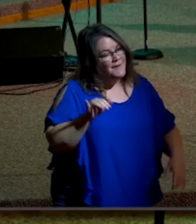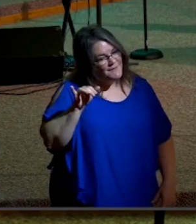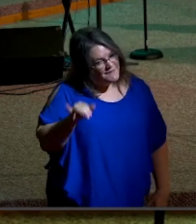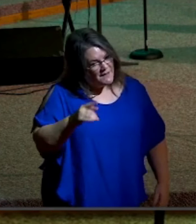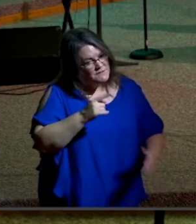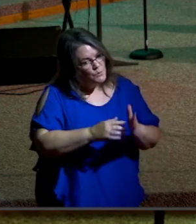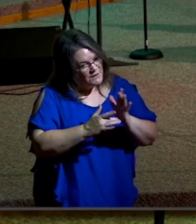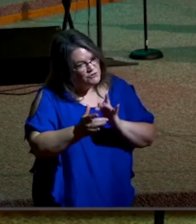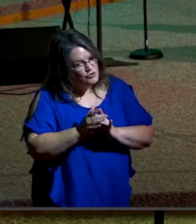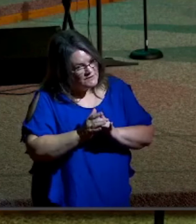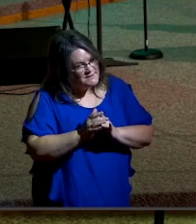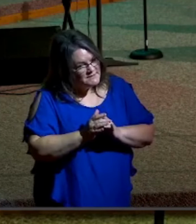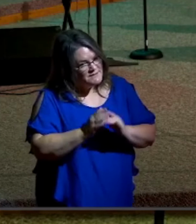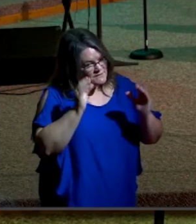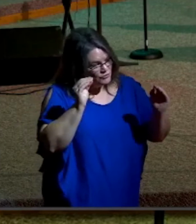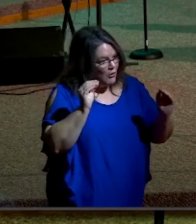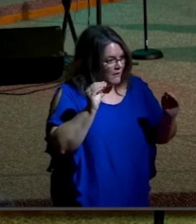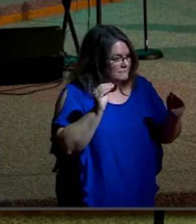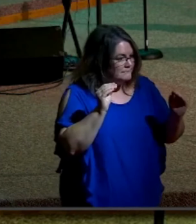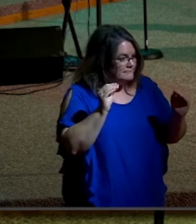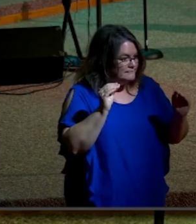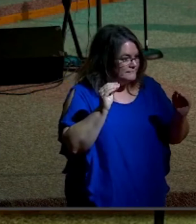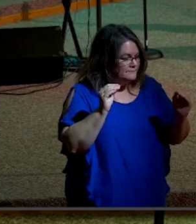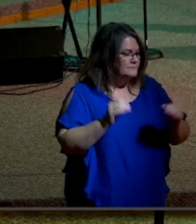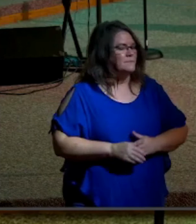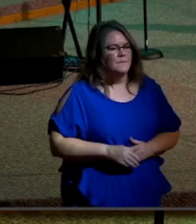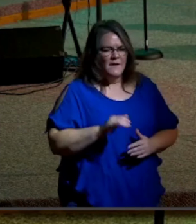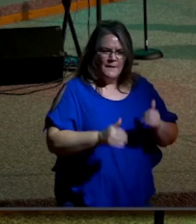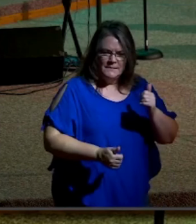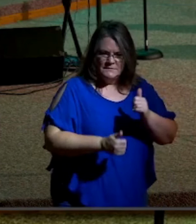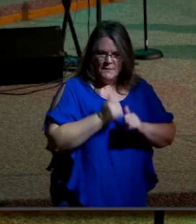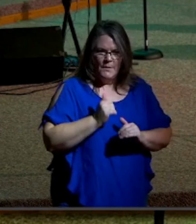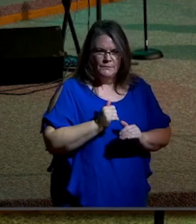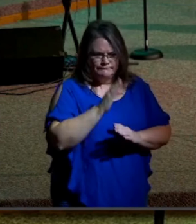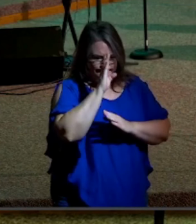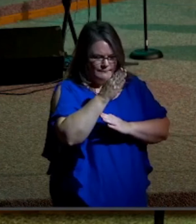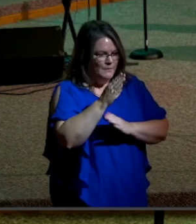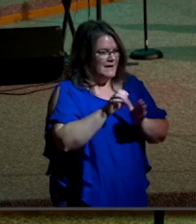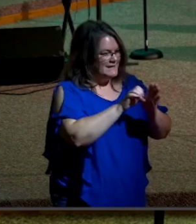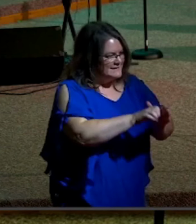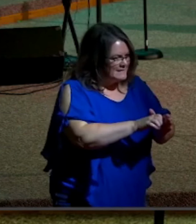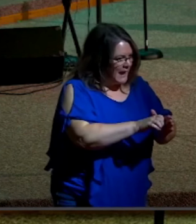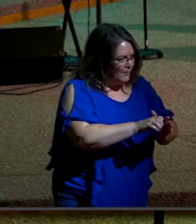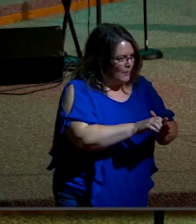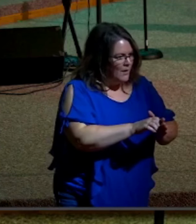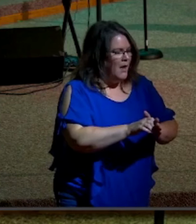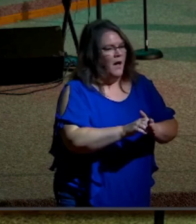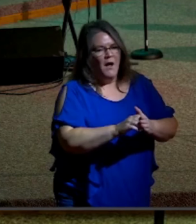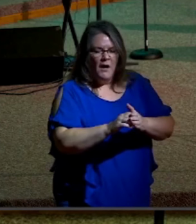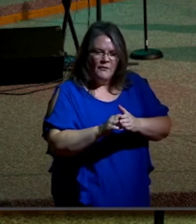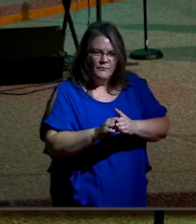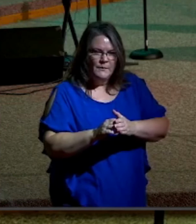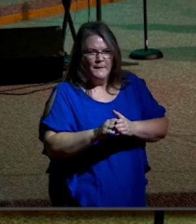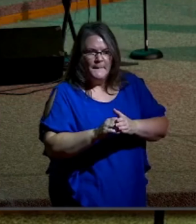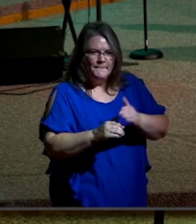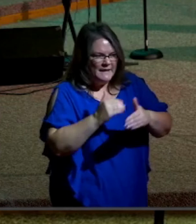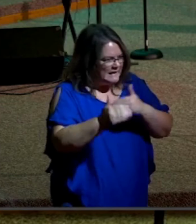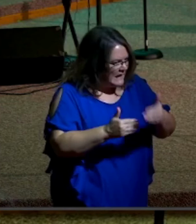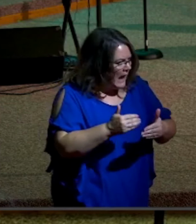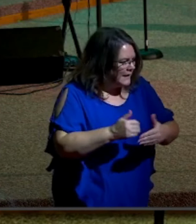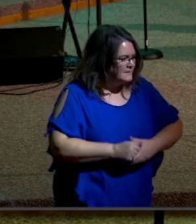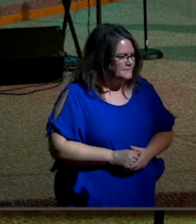Jesus taught. Isn't that the most direct example of generosity? In Matthew chapter